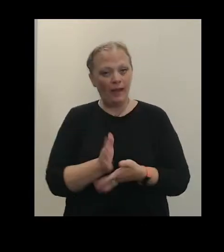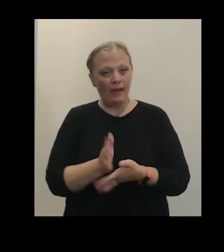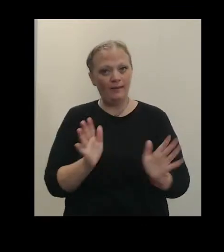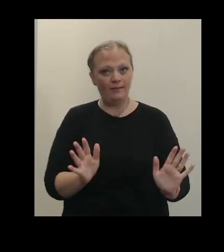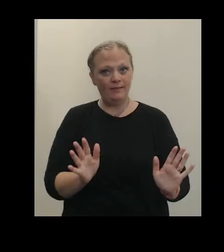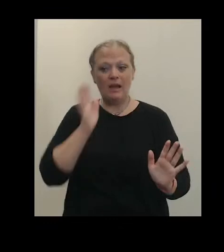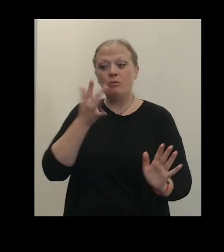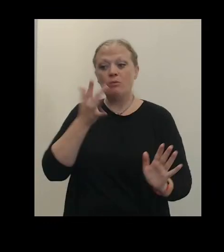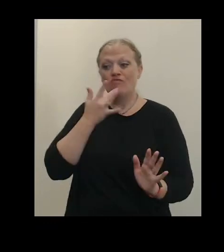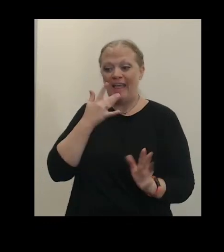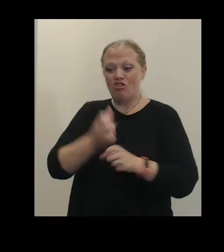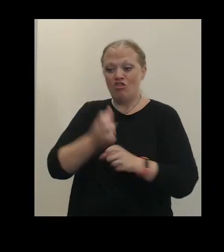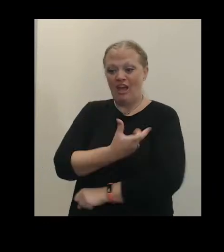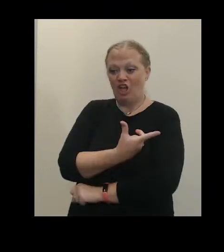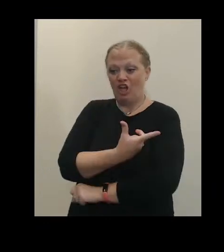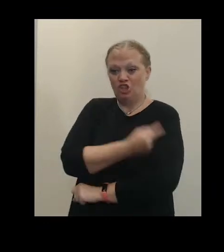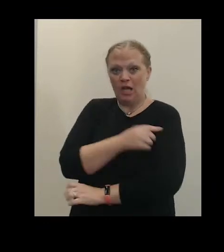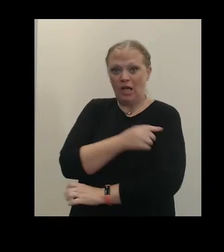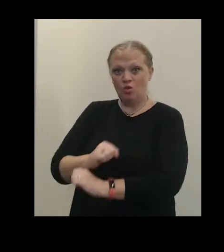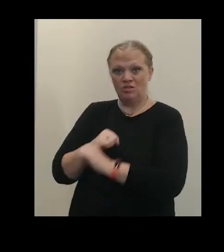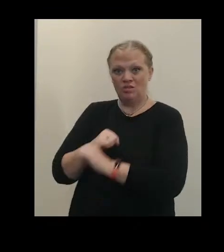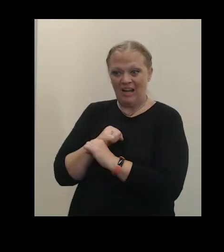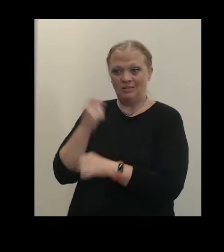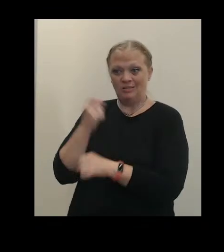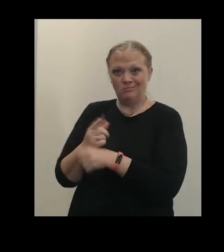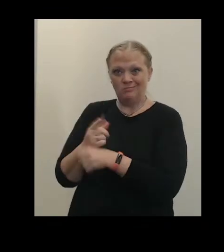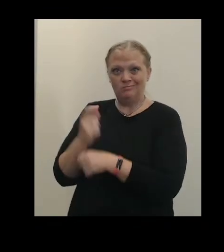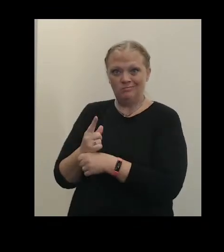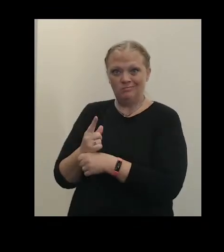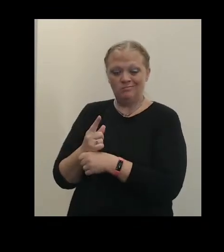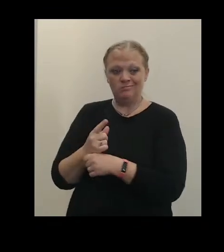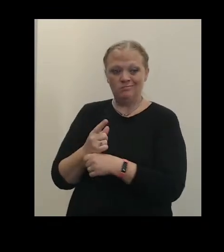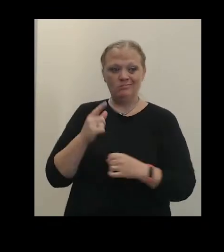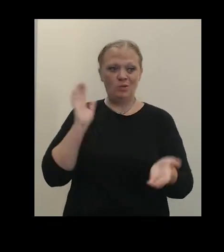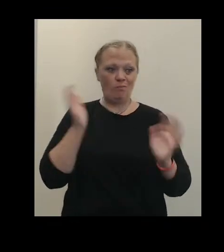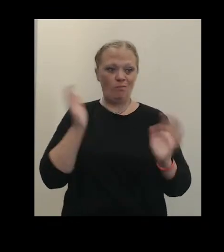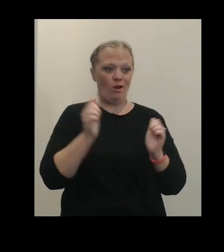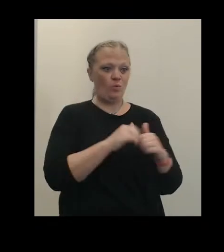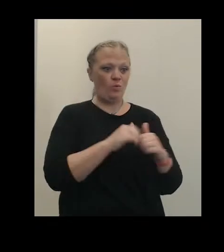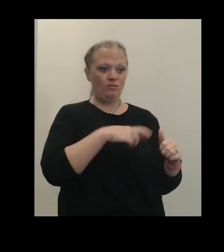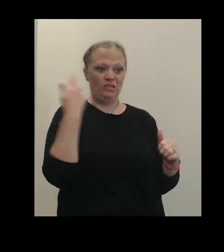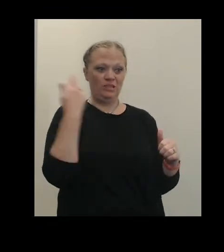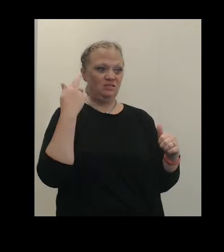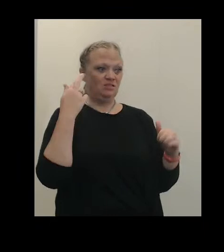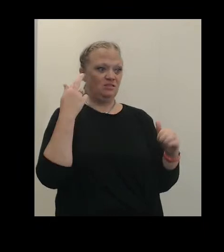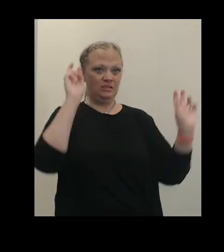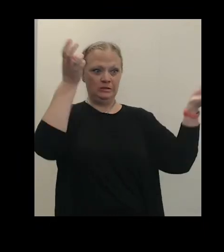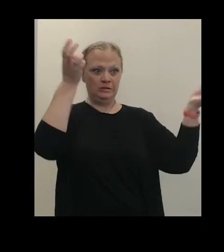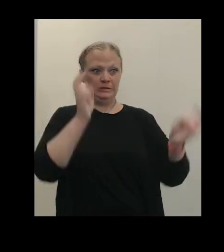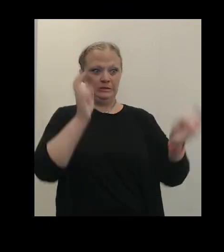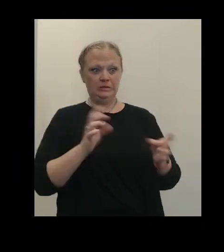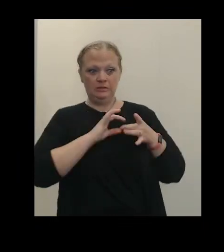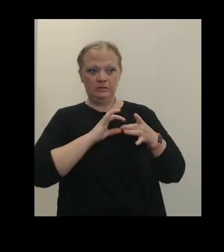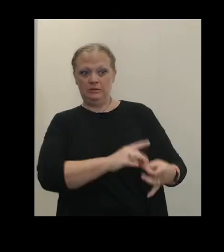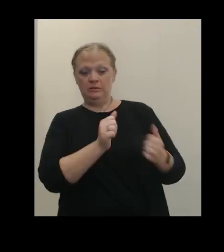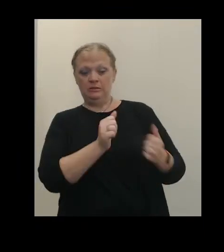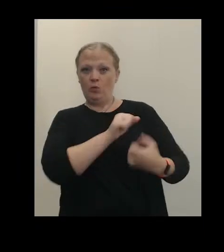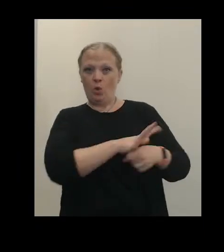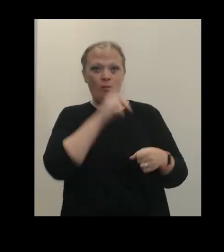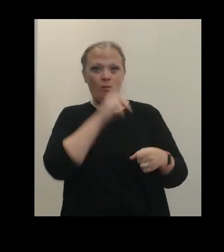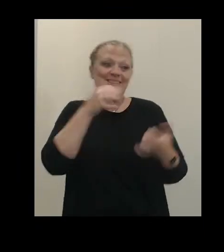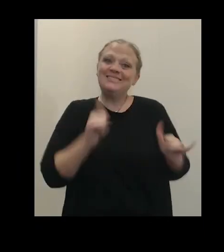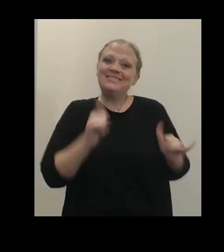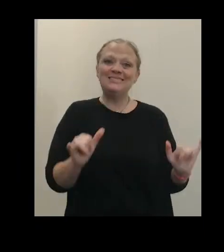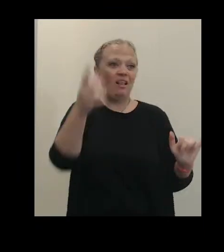rather get a shot to protect me annually than to risk potential issues associated with COVID-19, because it's still out